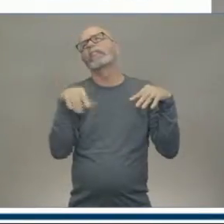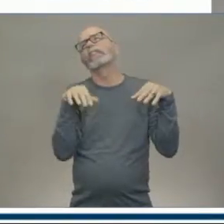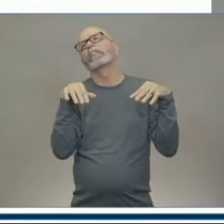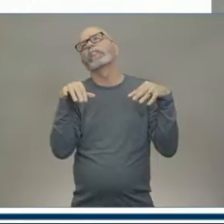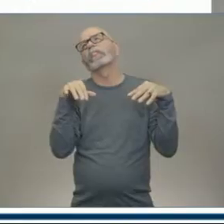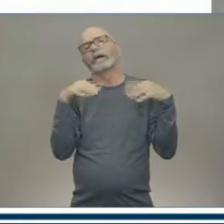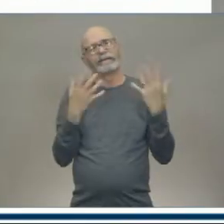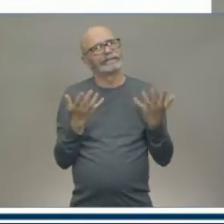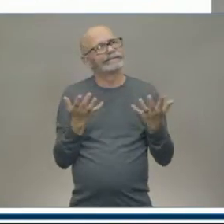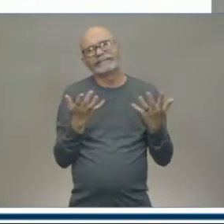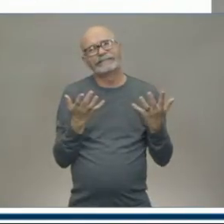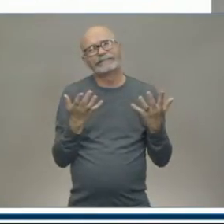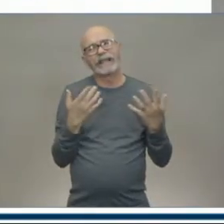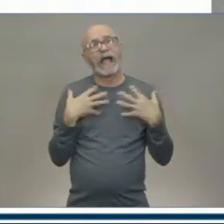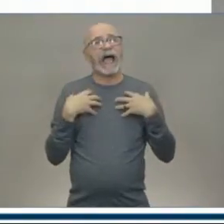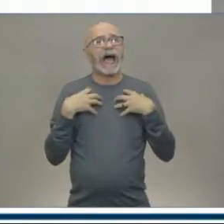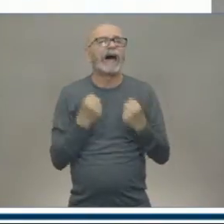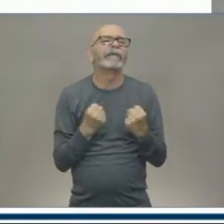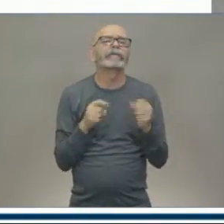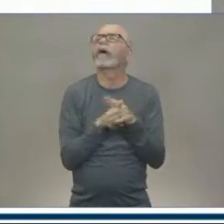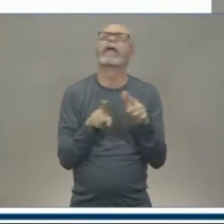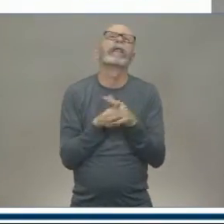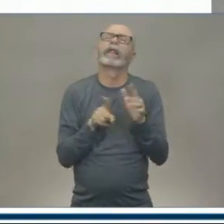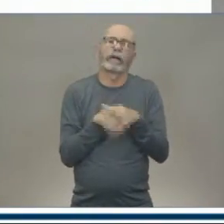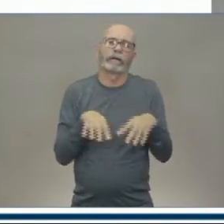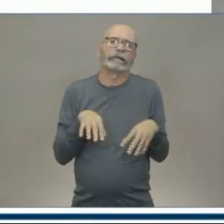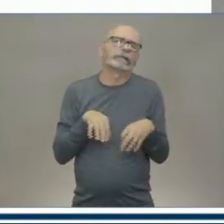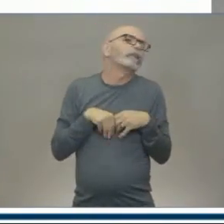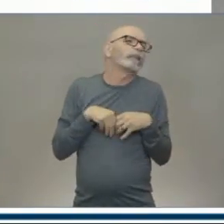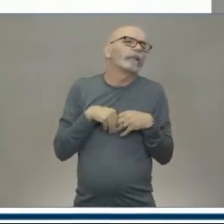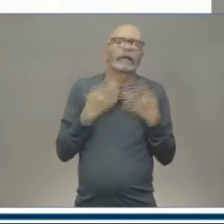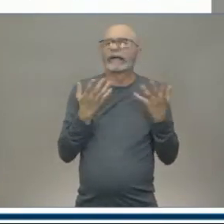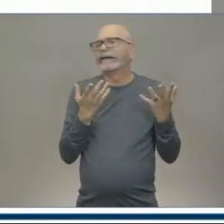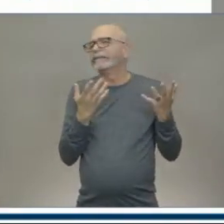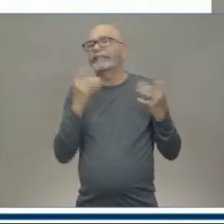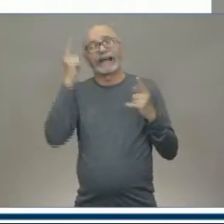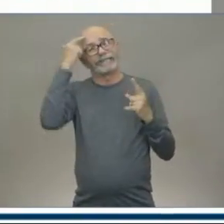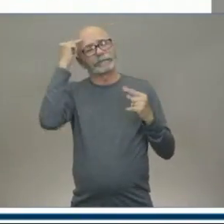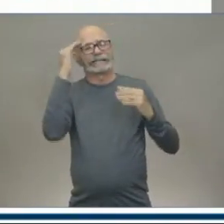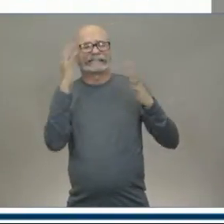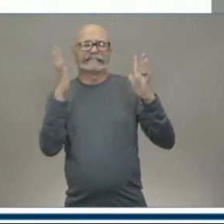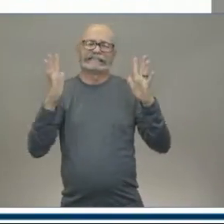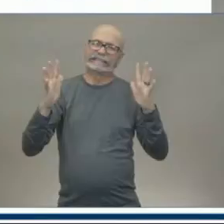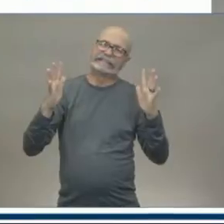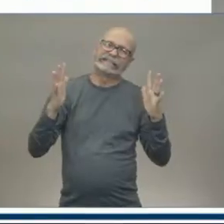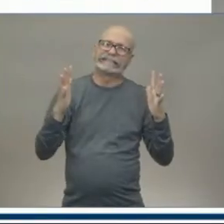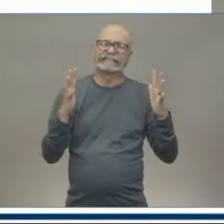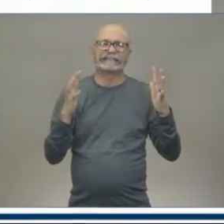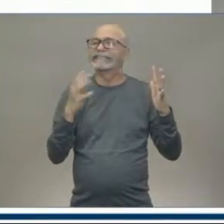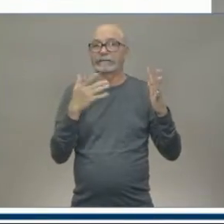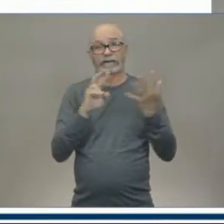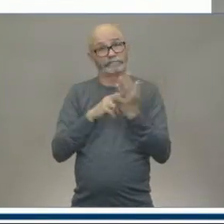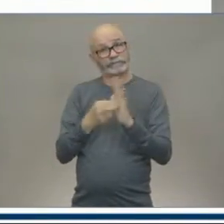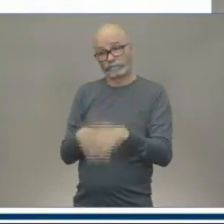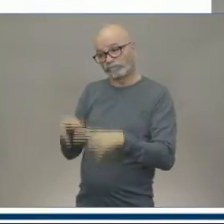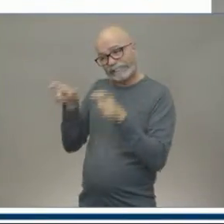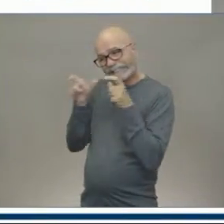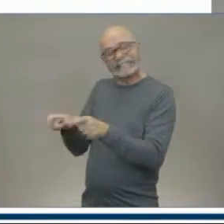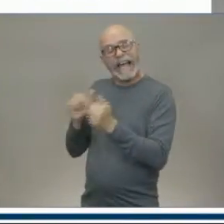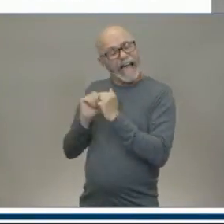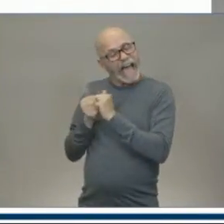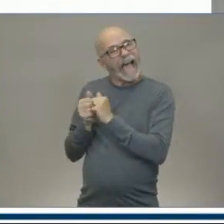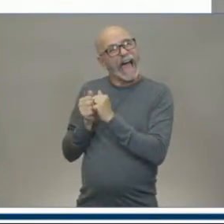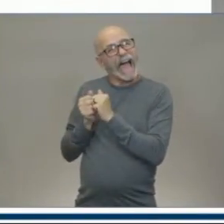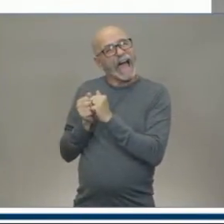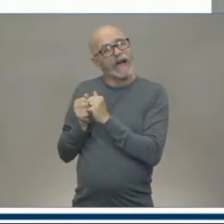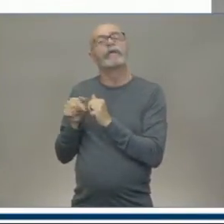to find a better balance between protecting people from COVID, but trying to allow them to have some of the